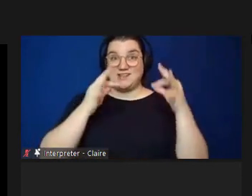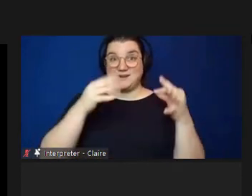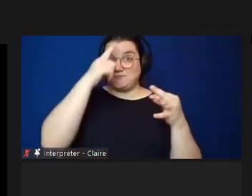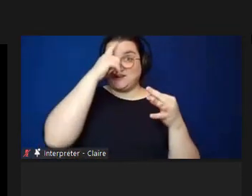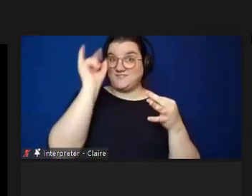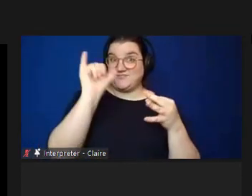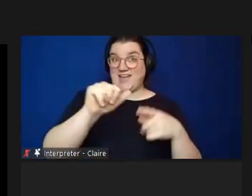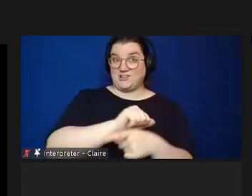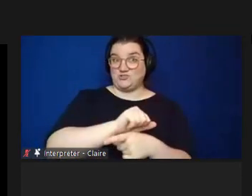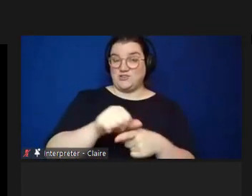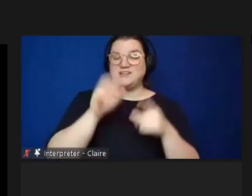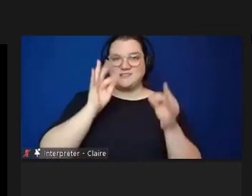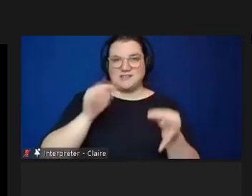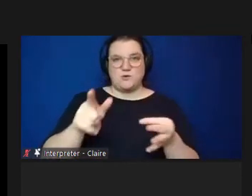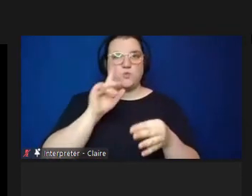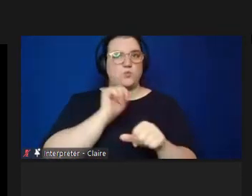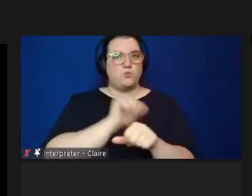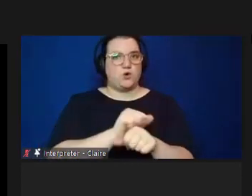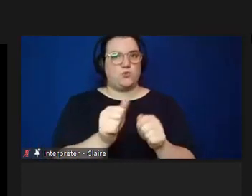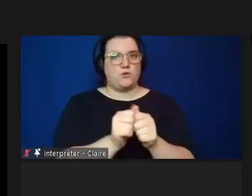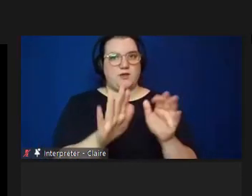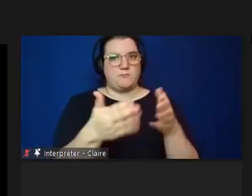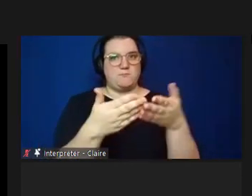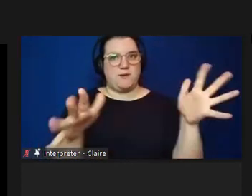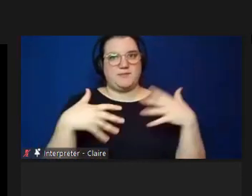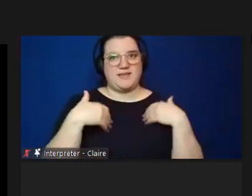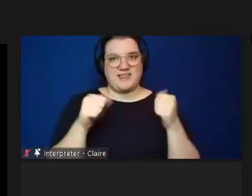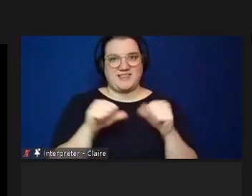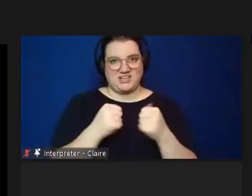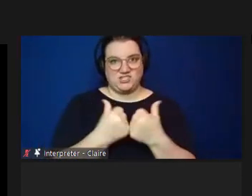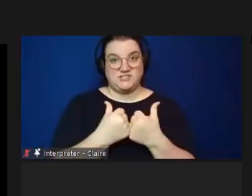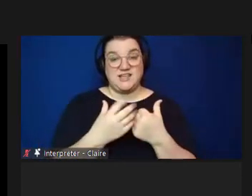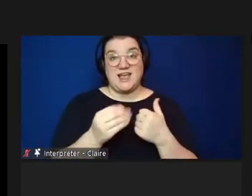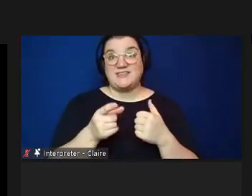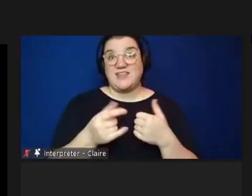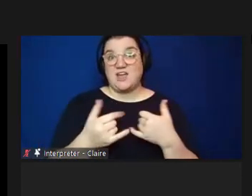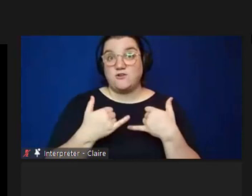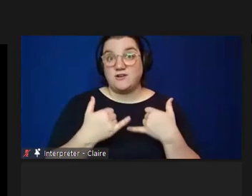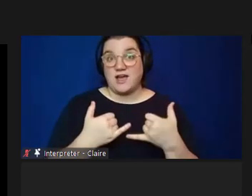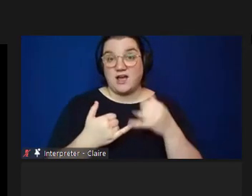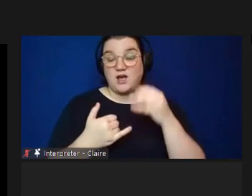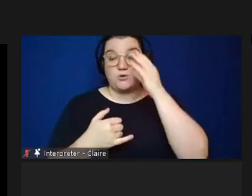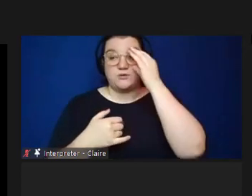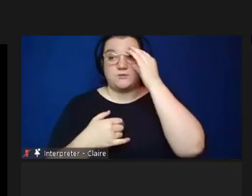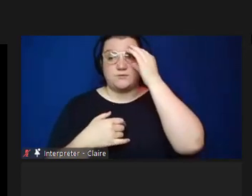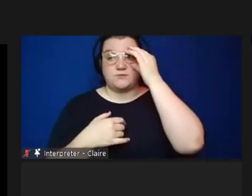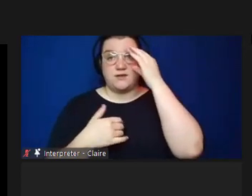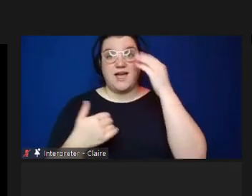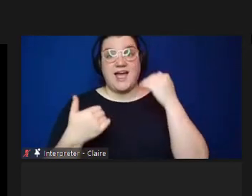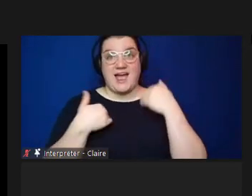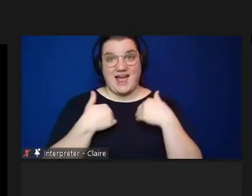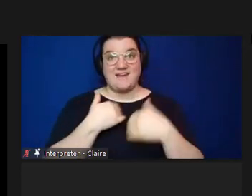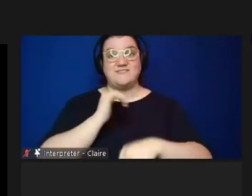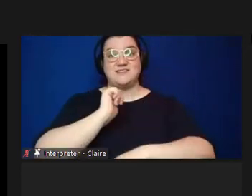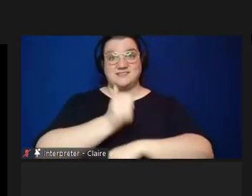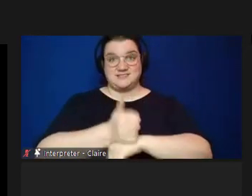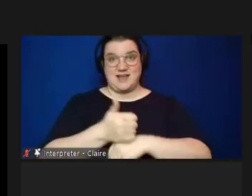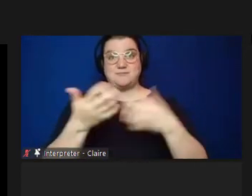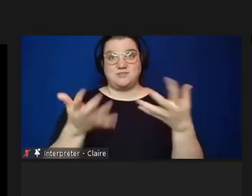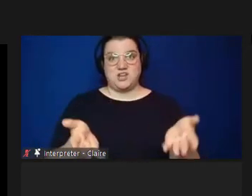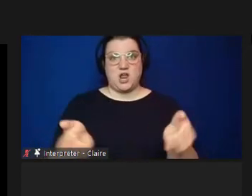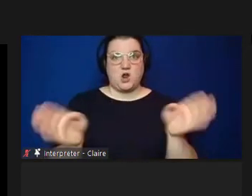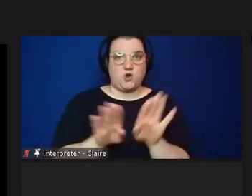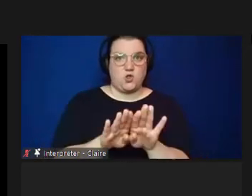they would work with their public health agency, and they are now they now have established a closed